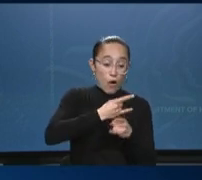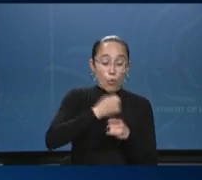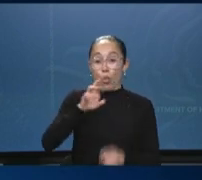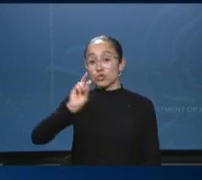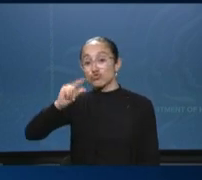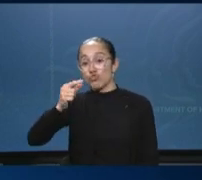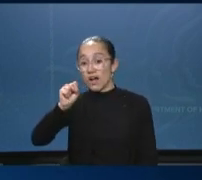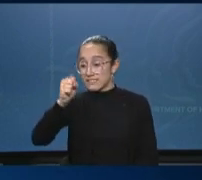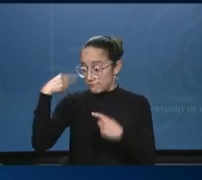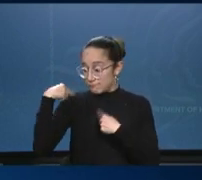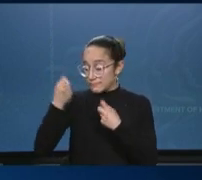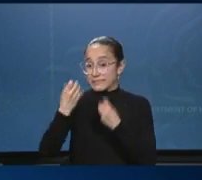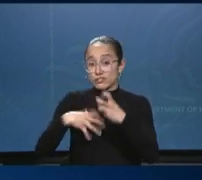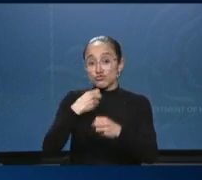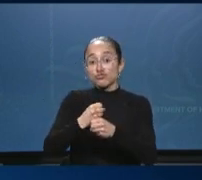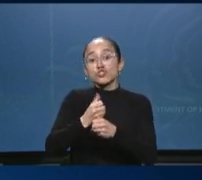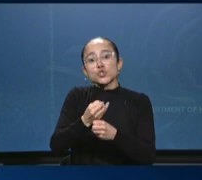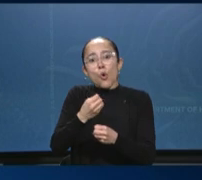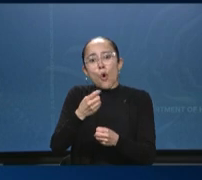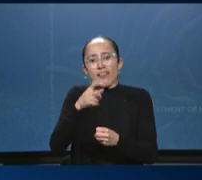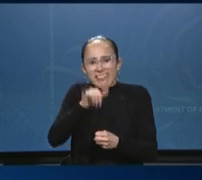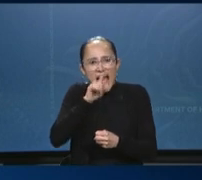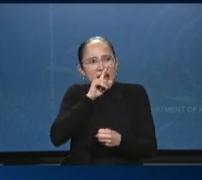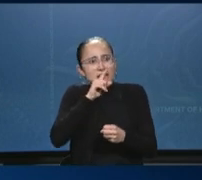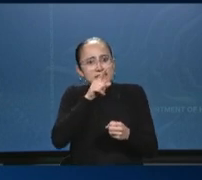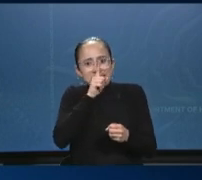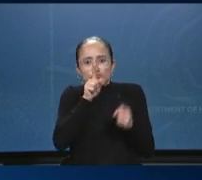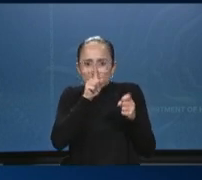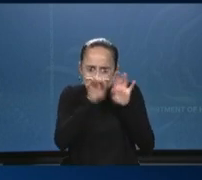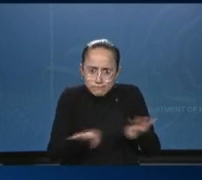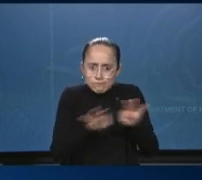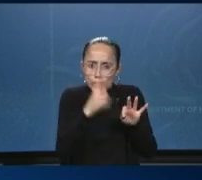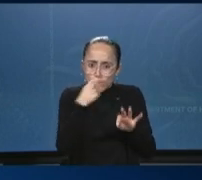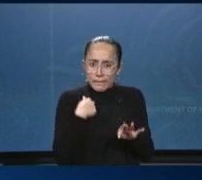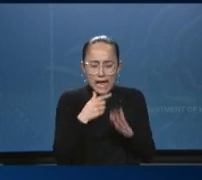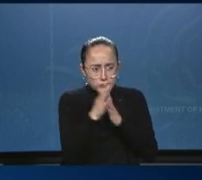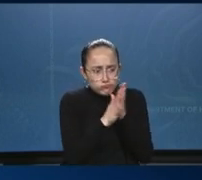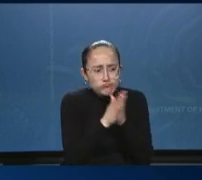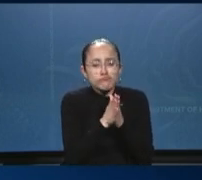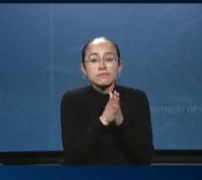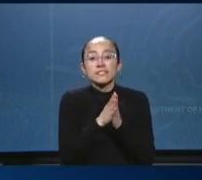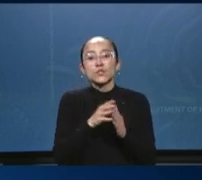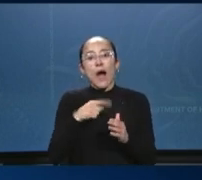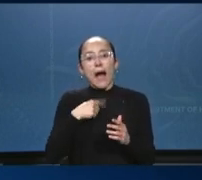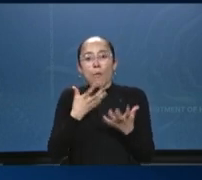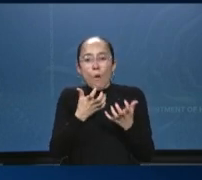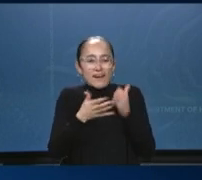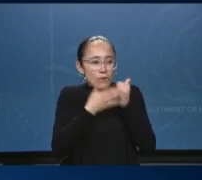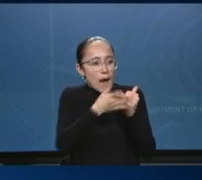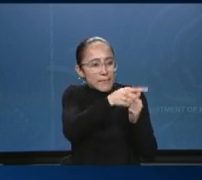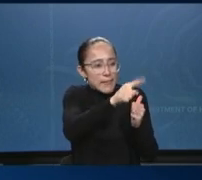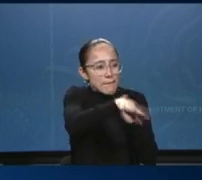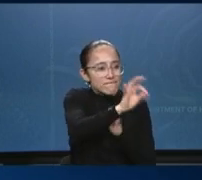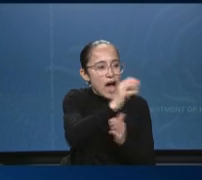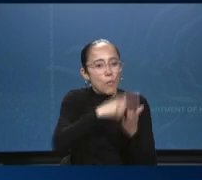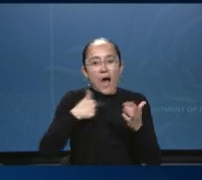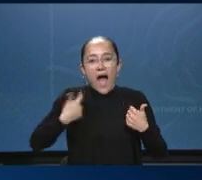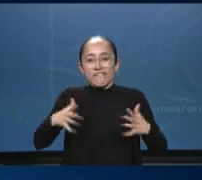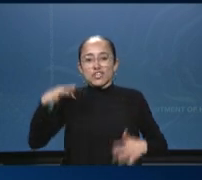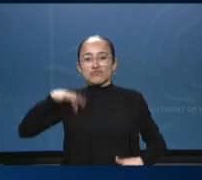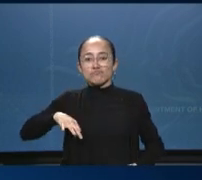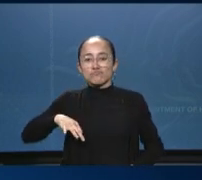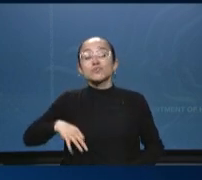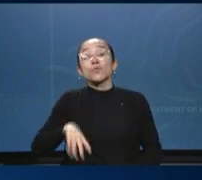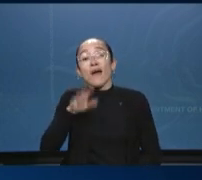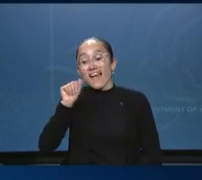I'm passionate about helping those people find what I've found. And the Affordable Care Act, the ACA has been a game changer. It's been the